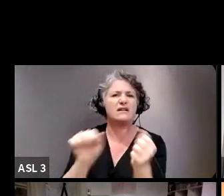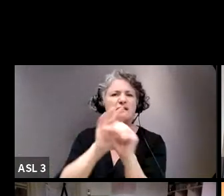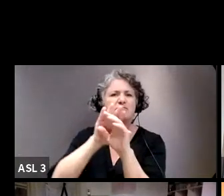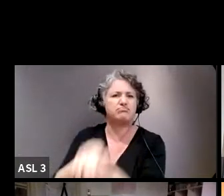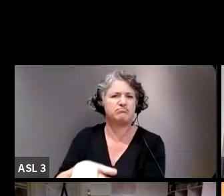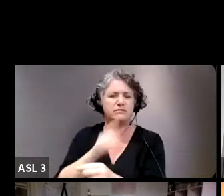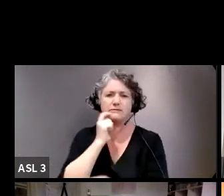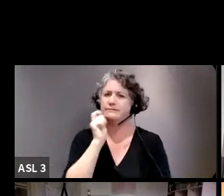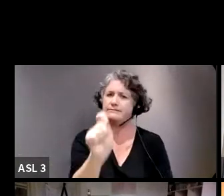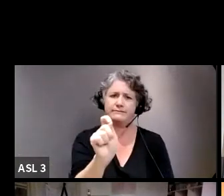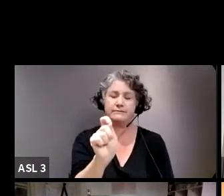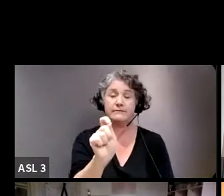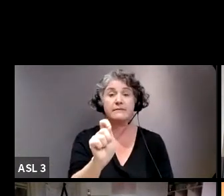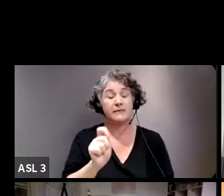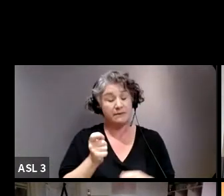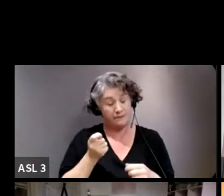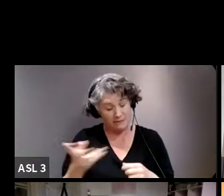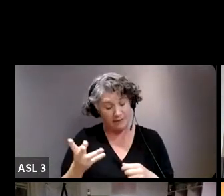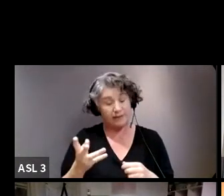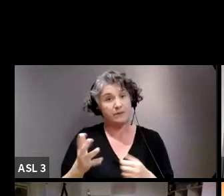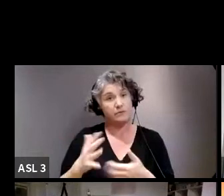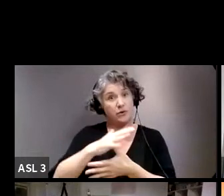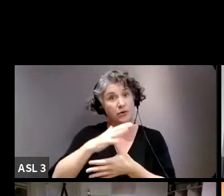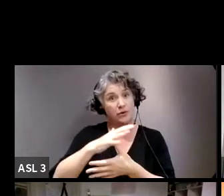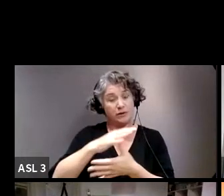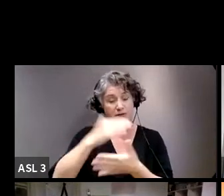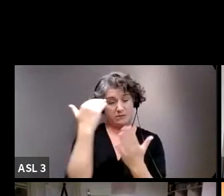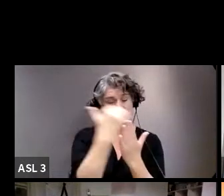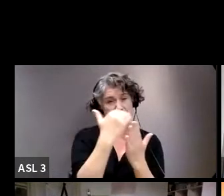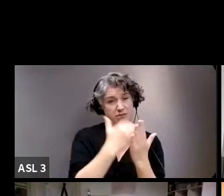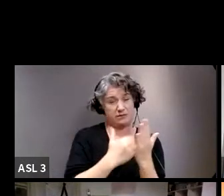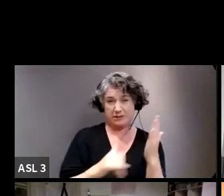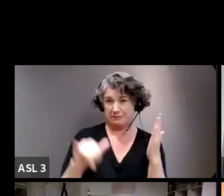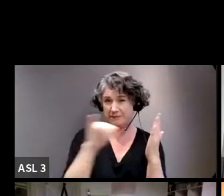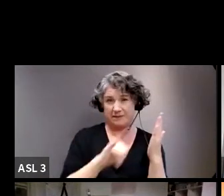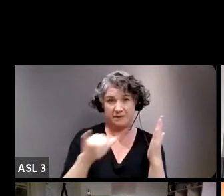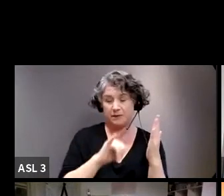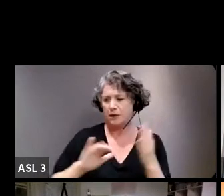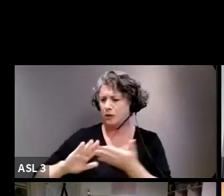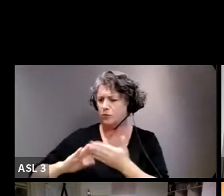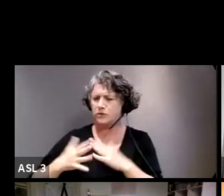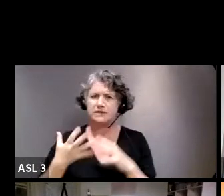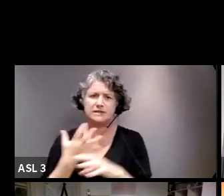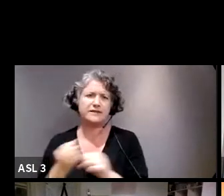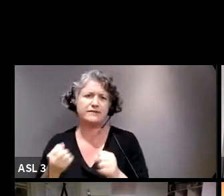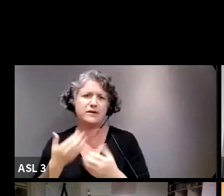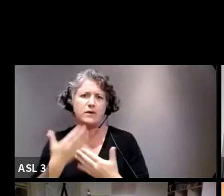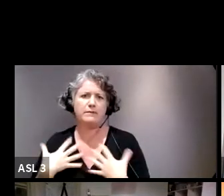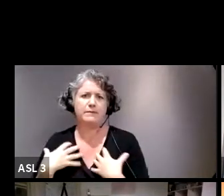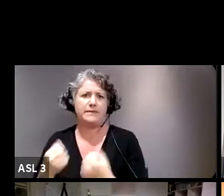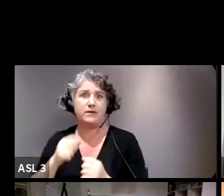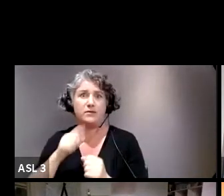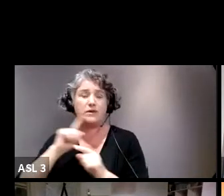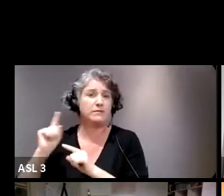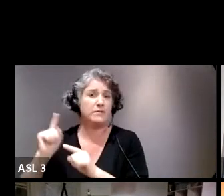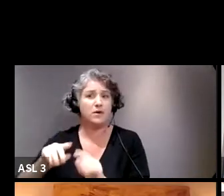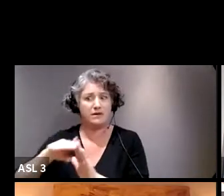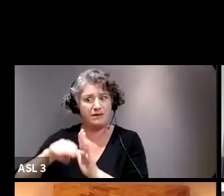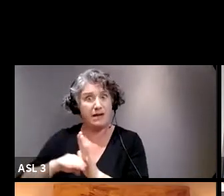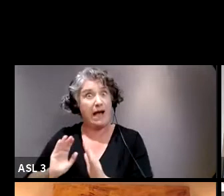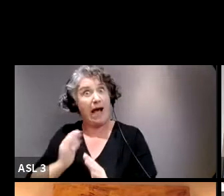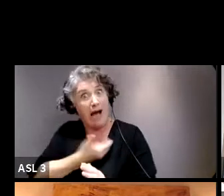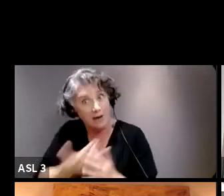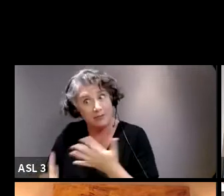number of priorities keep being listed and are also in the community safety and well-being report food security